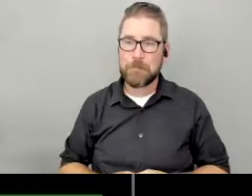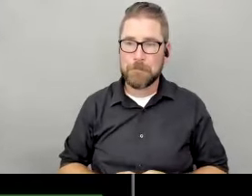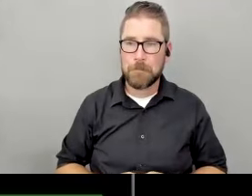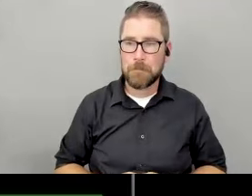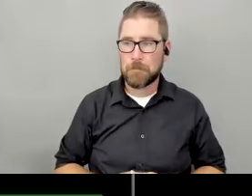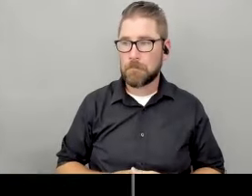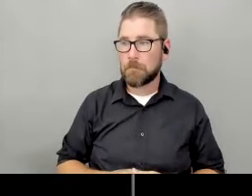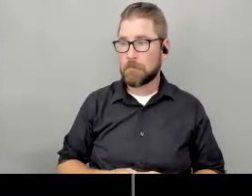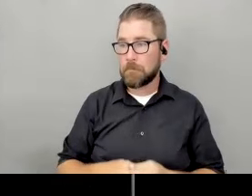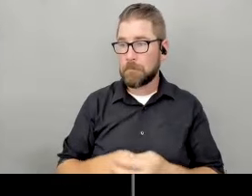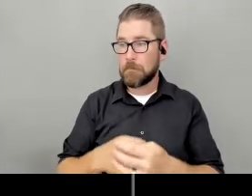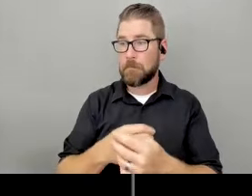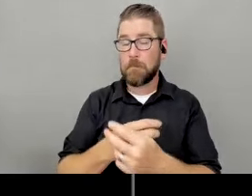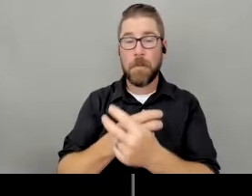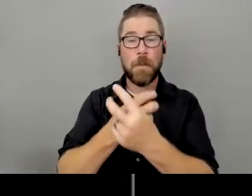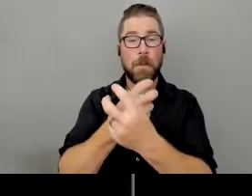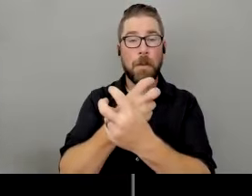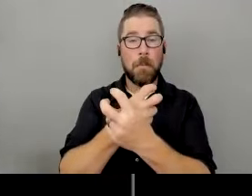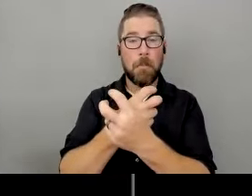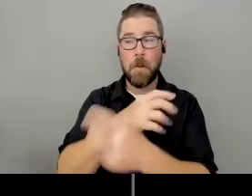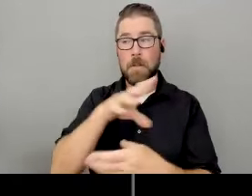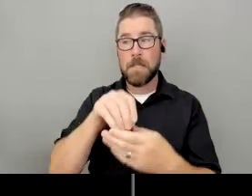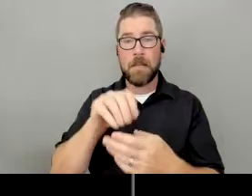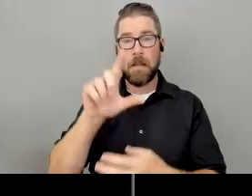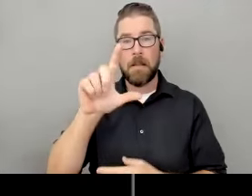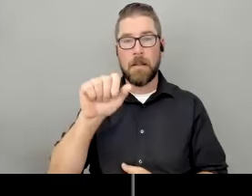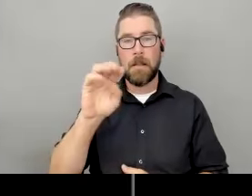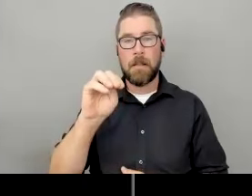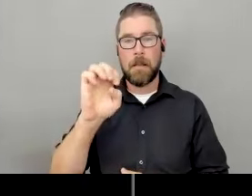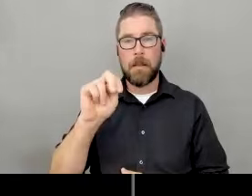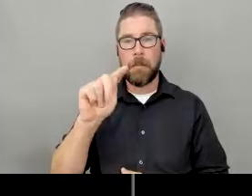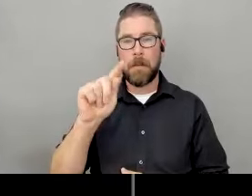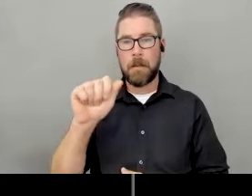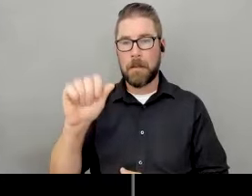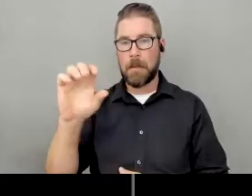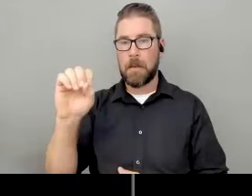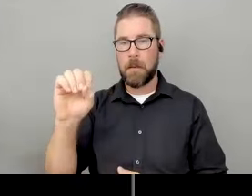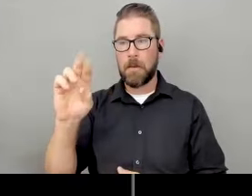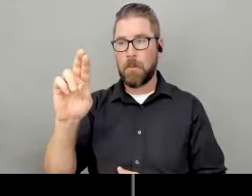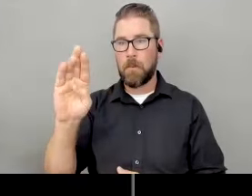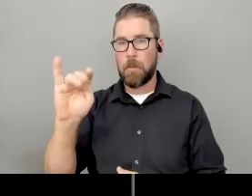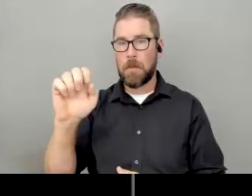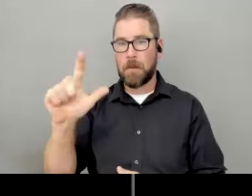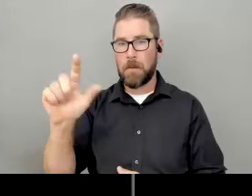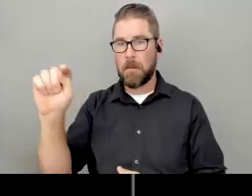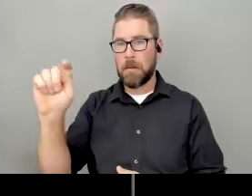The bones of the lamina orbitalis include the frontal bone